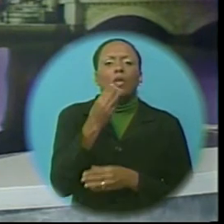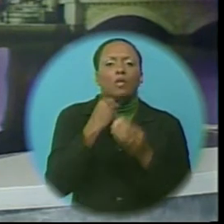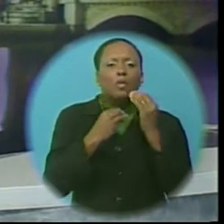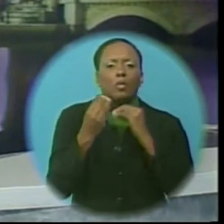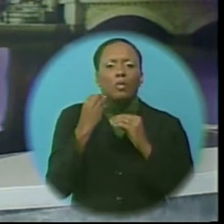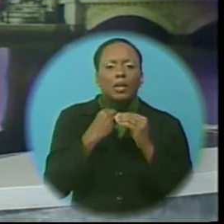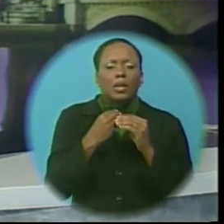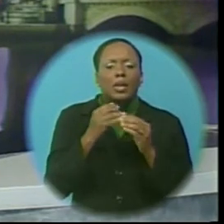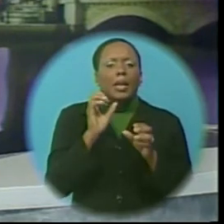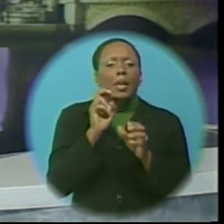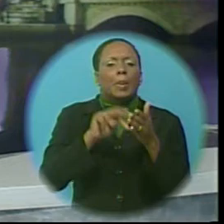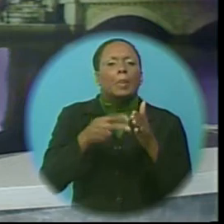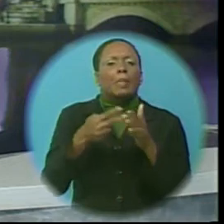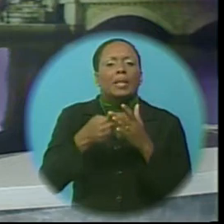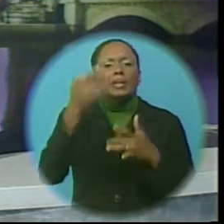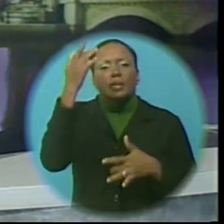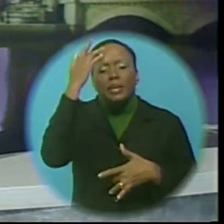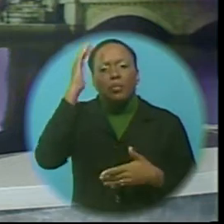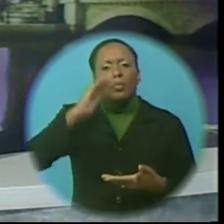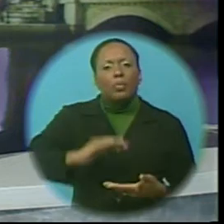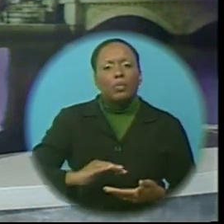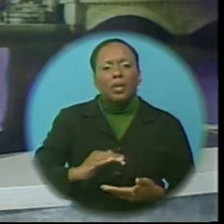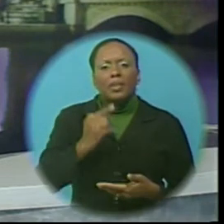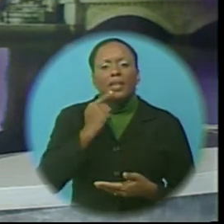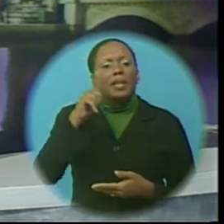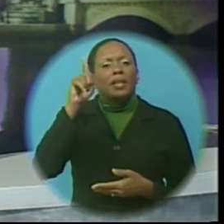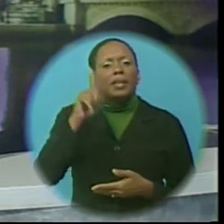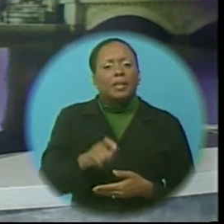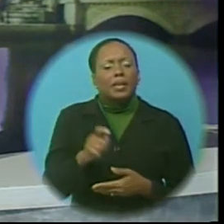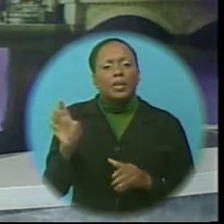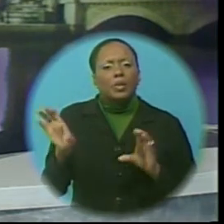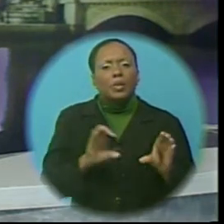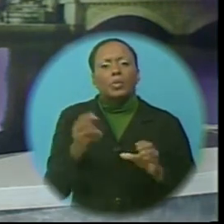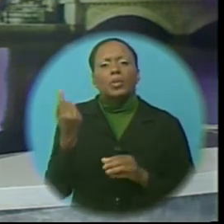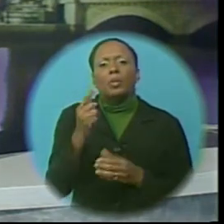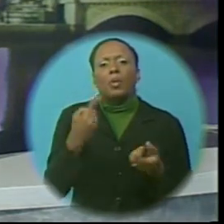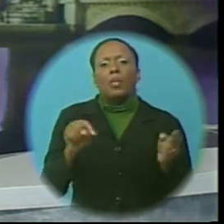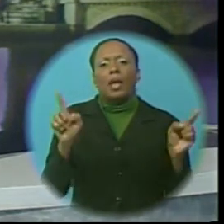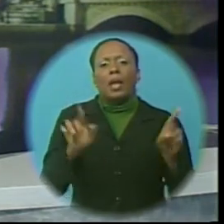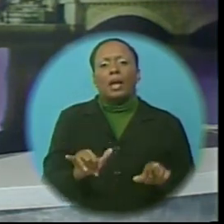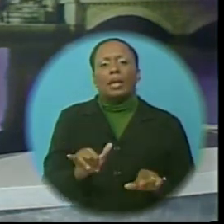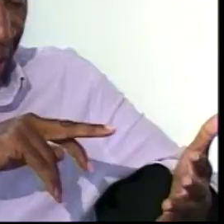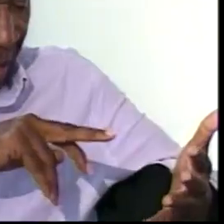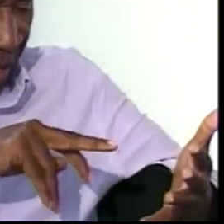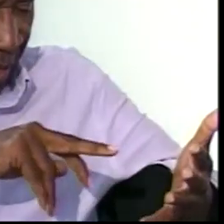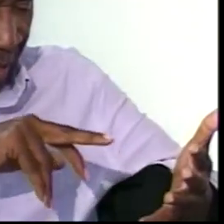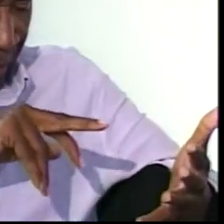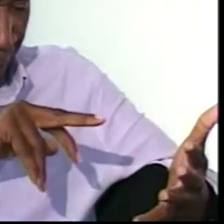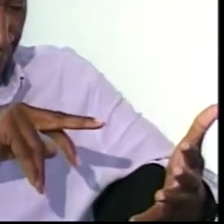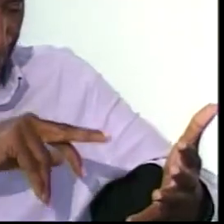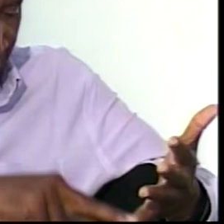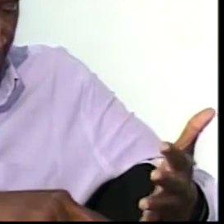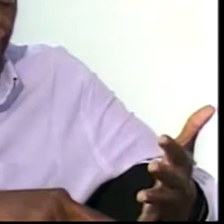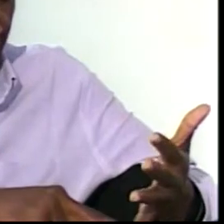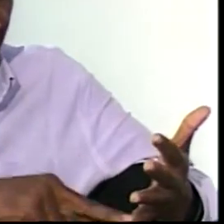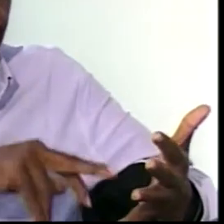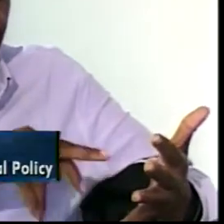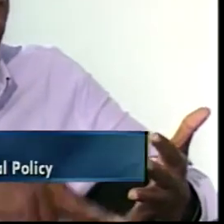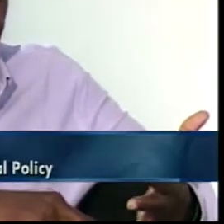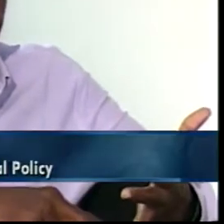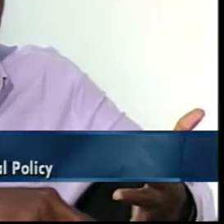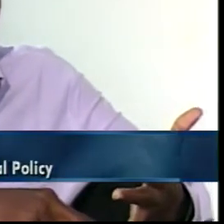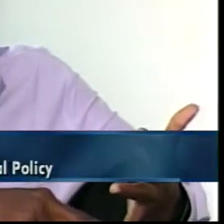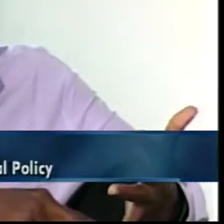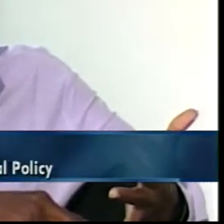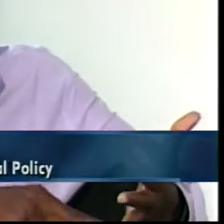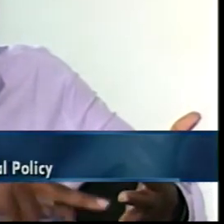Barbados. Mr. Lashley says it's one of those areas that needs to be examined. They have to take pertinent and